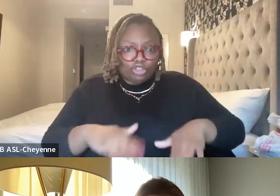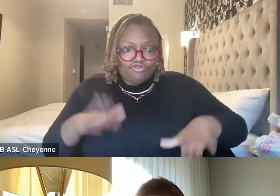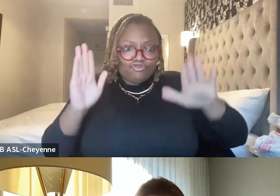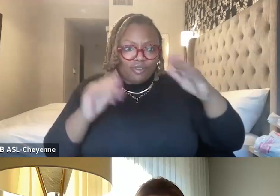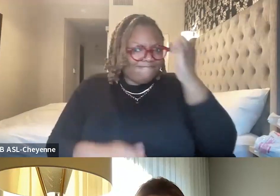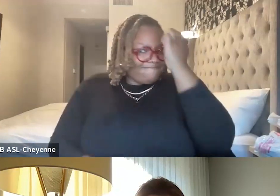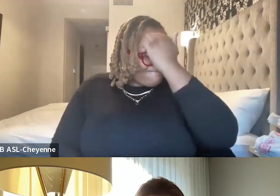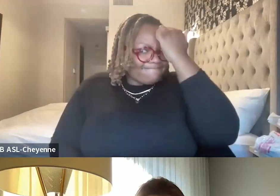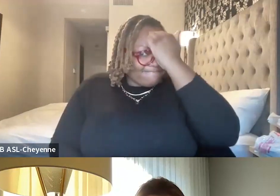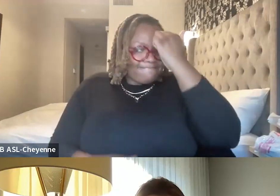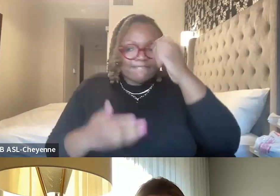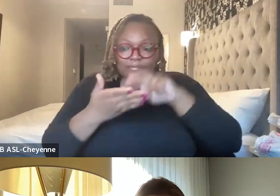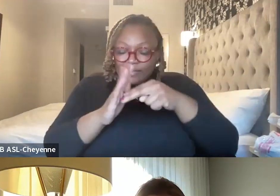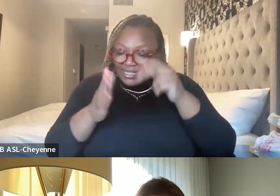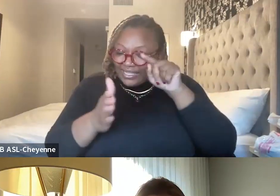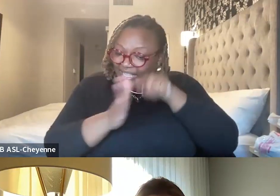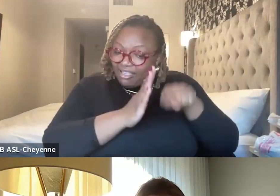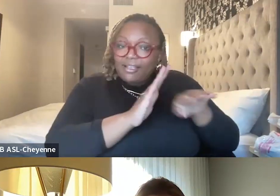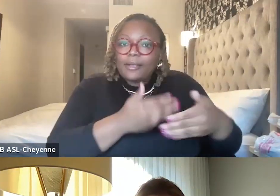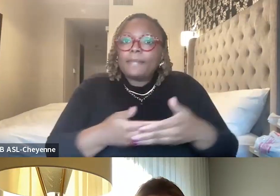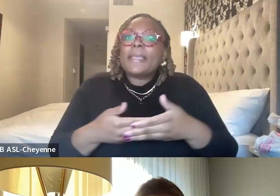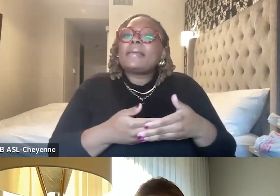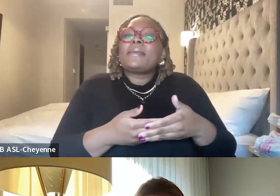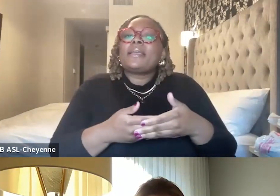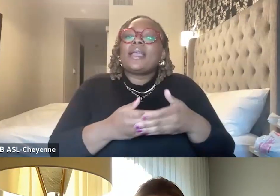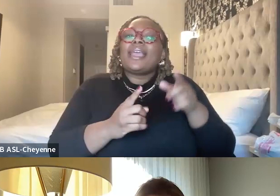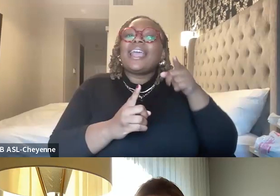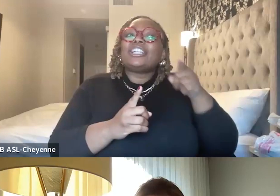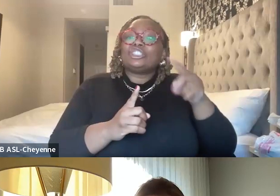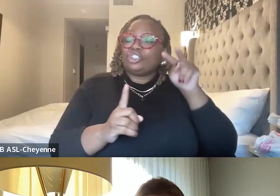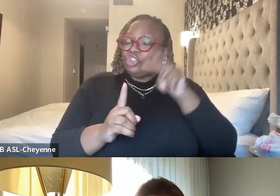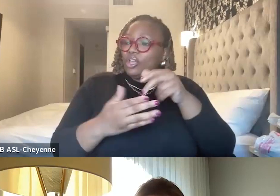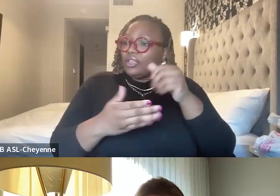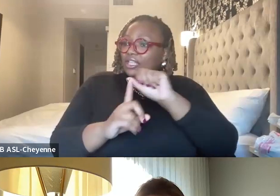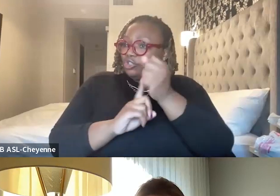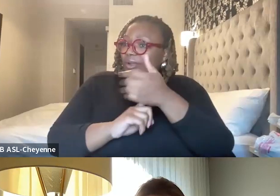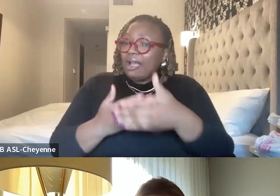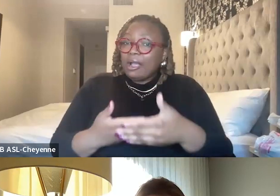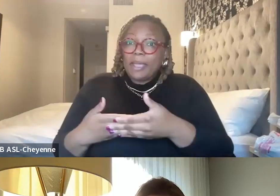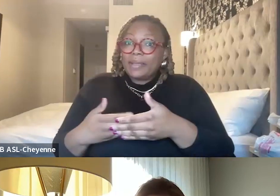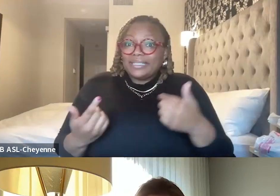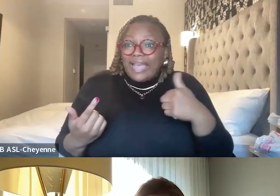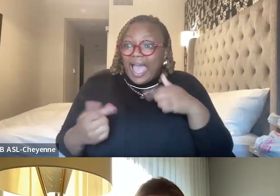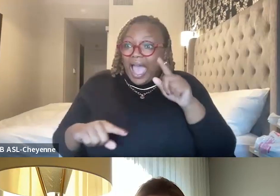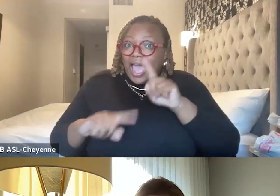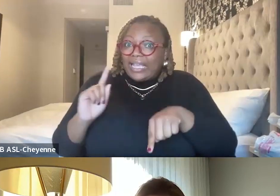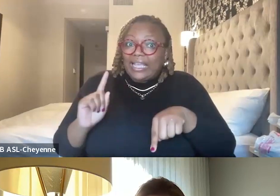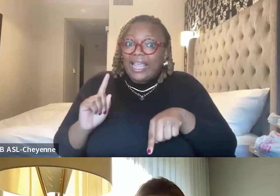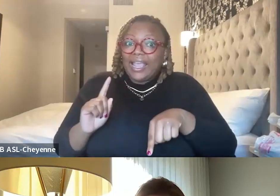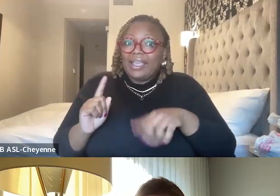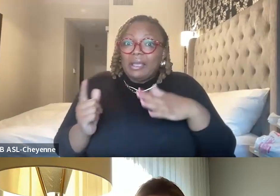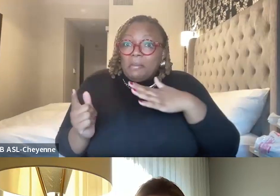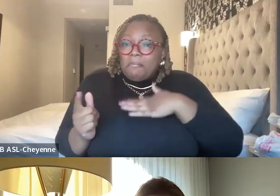that inside of her until she saw the situation of her baby, and she was like, I cannot make my